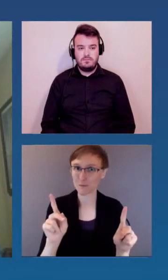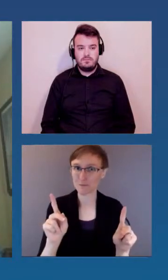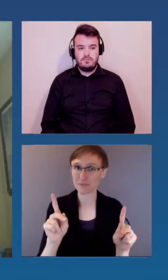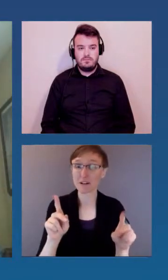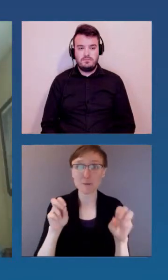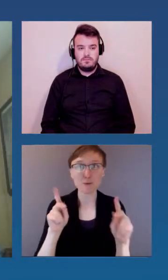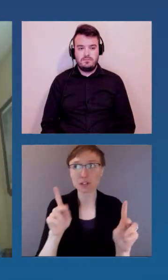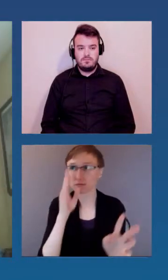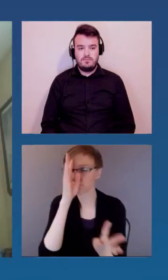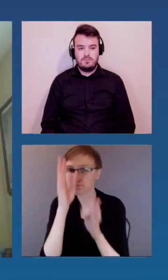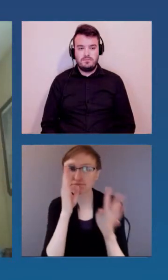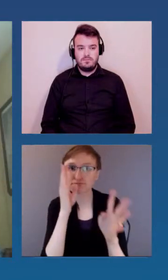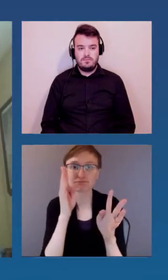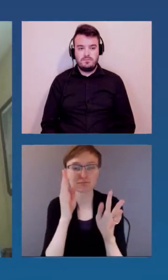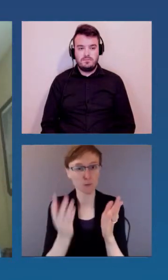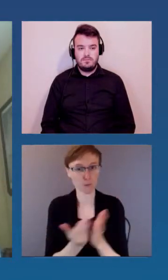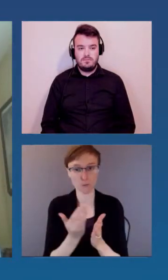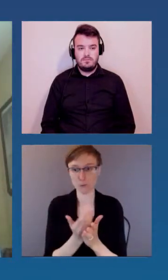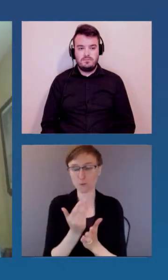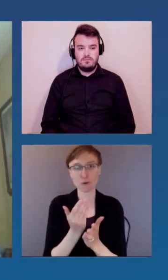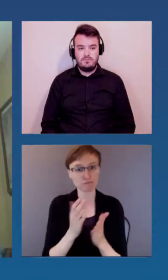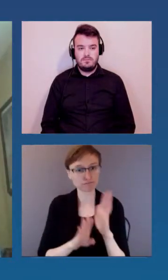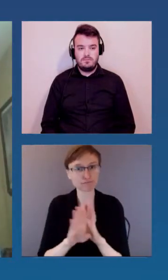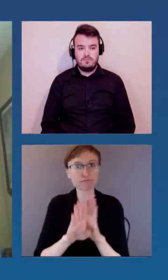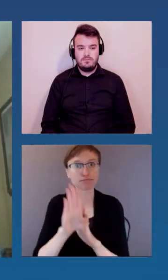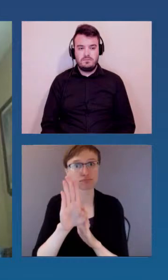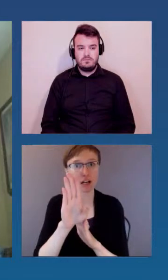hands thoroughly, don't touch your face. Make sure you